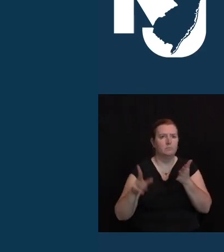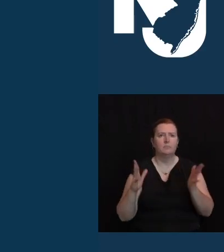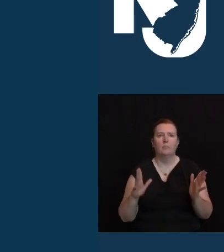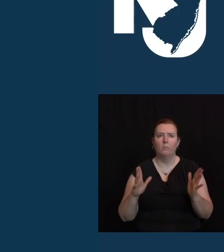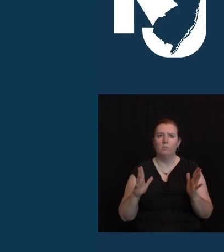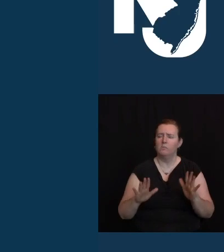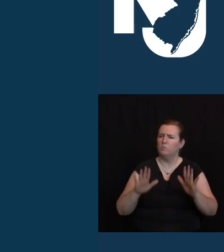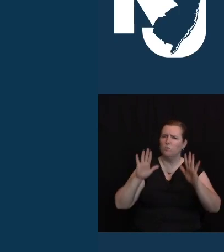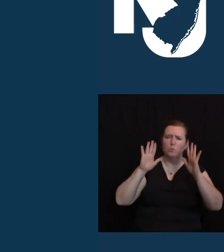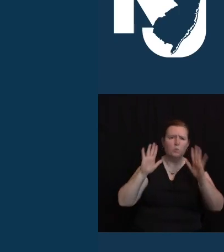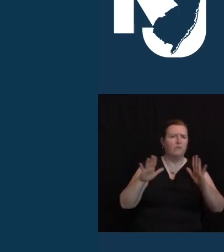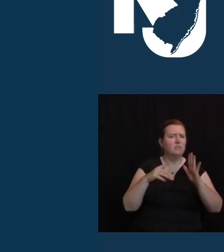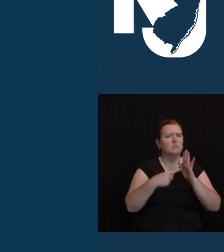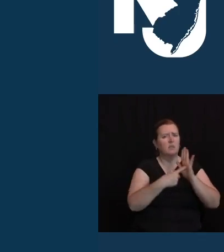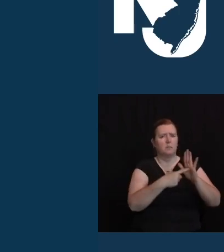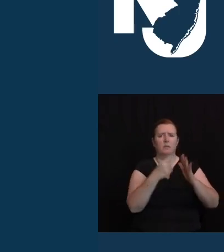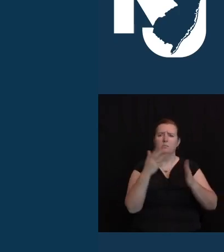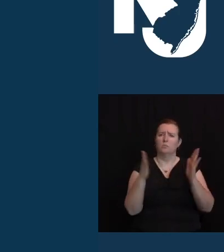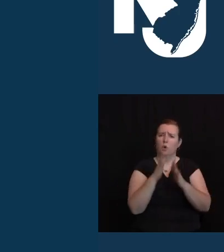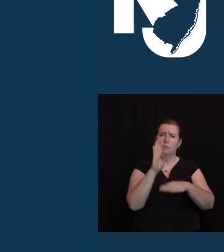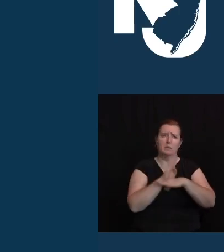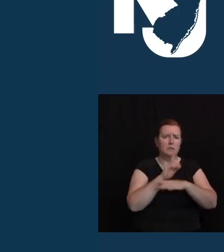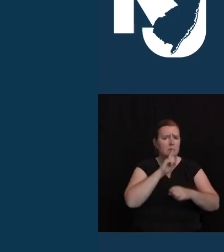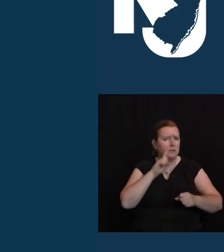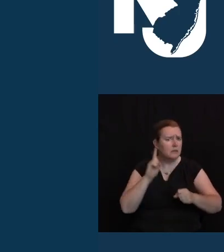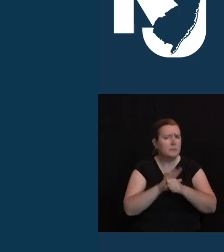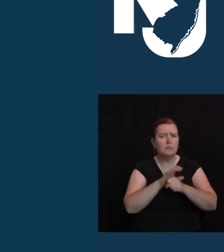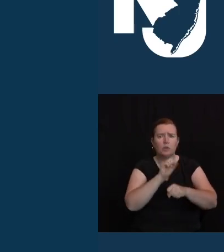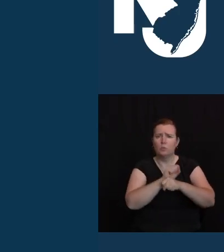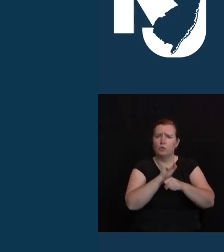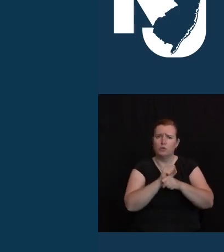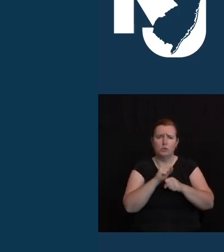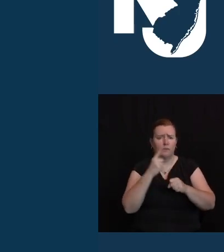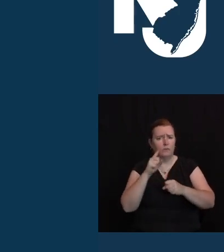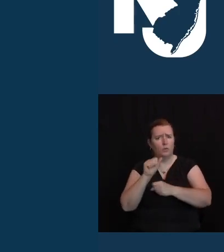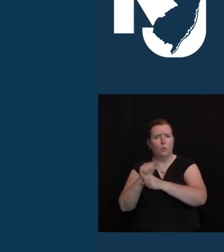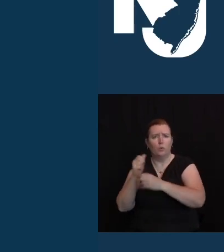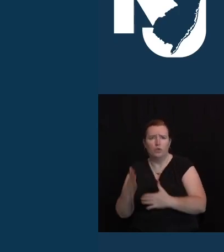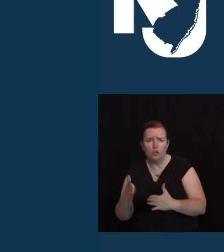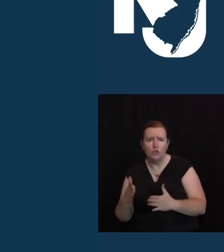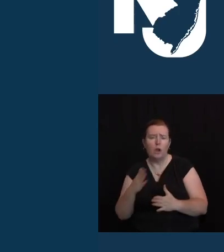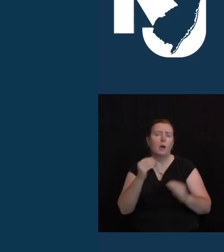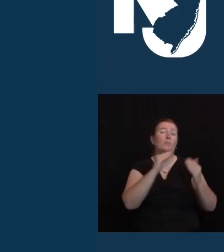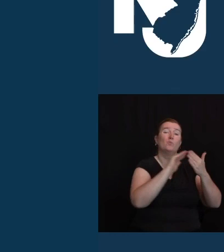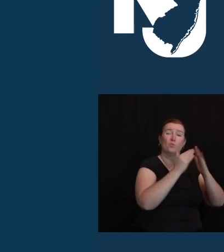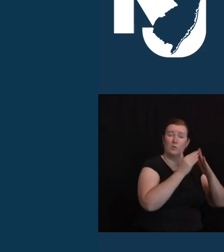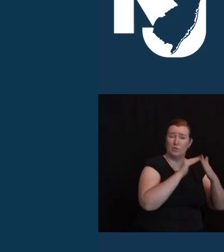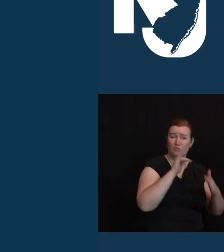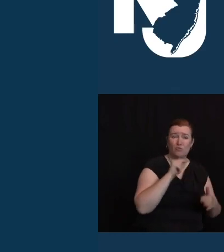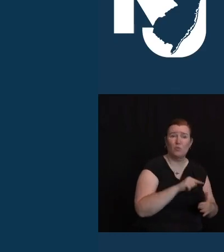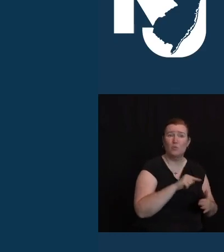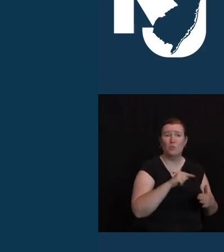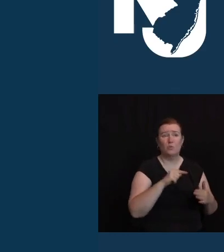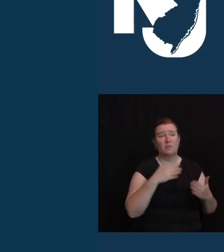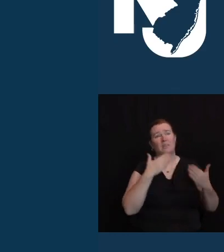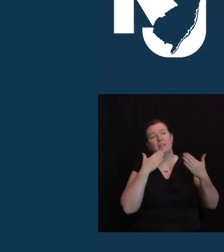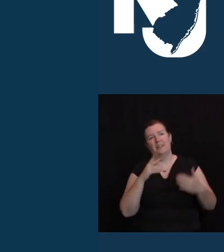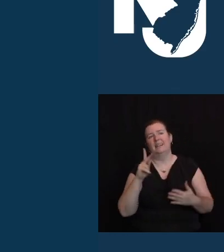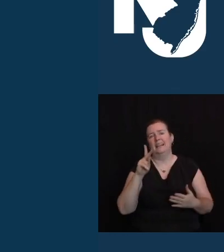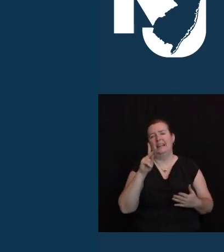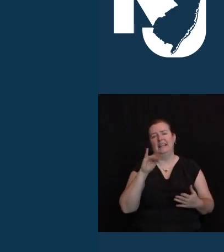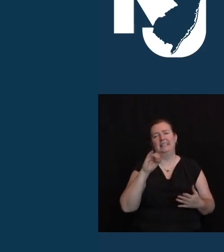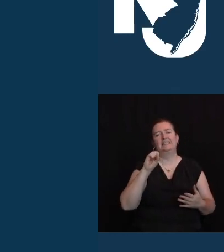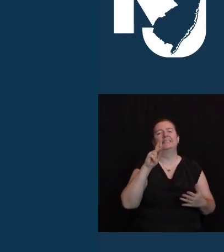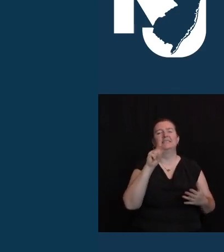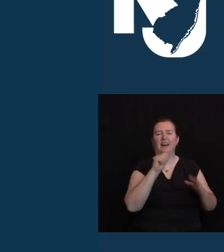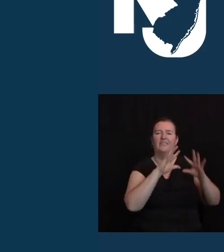business committed not just to its employees, but to its community. I thank the Kiska family for all they are doing to provide a real Jersey